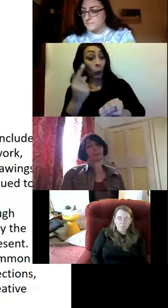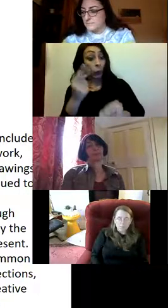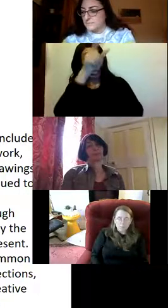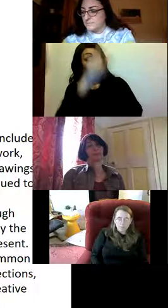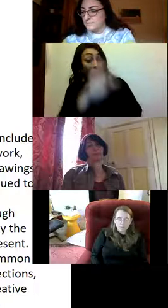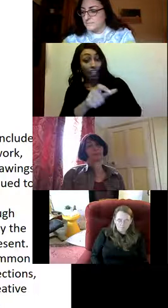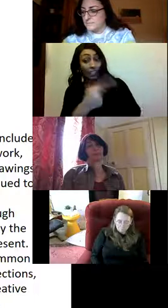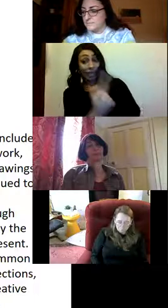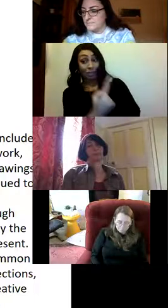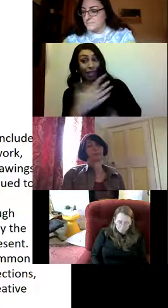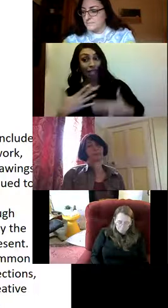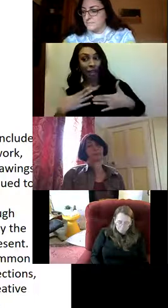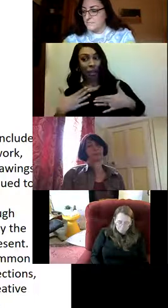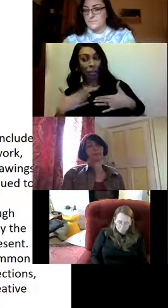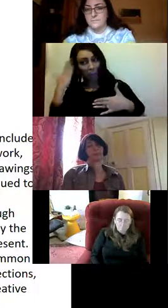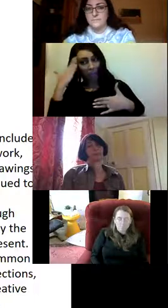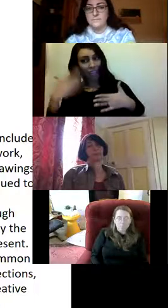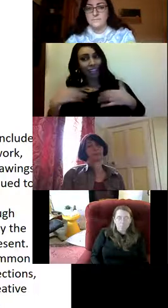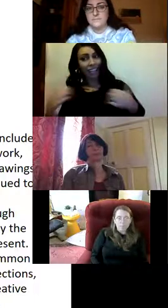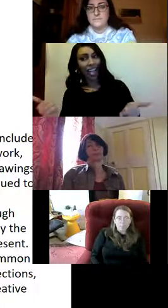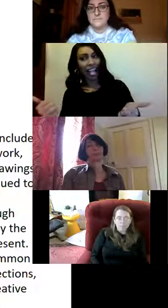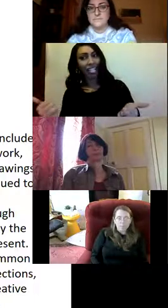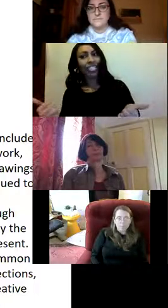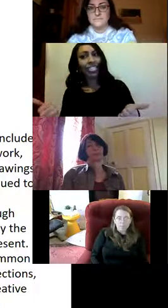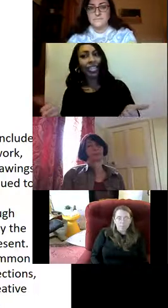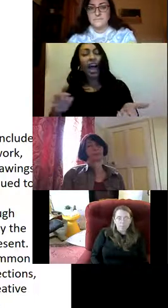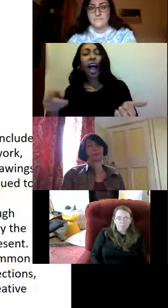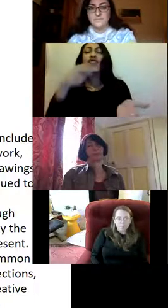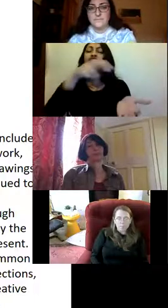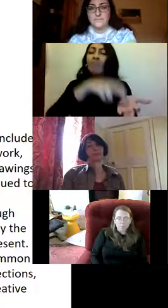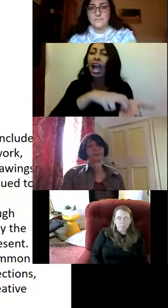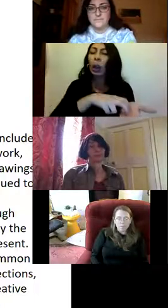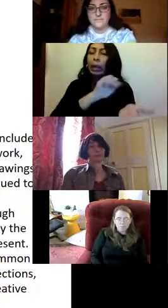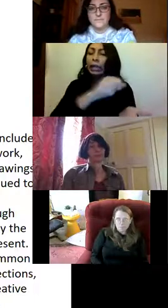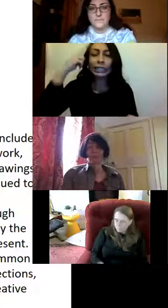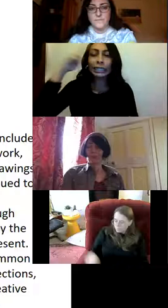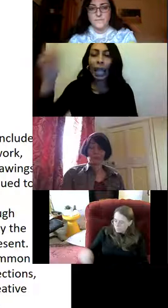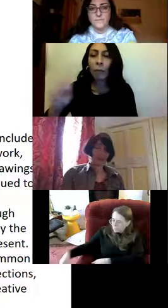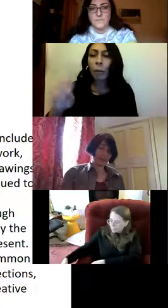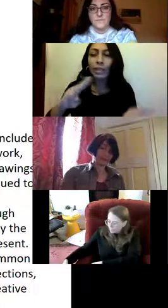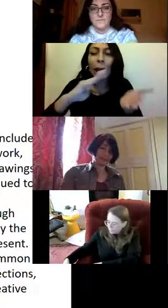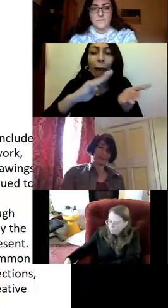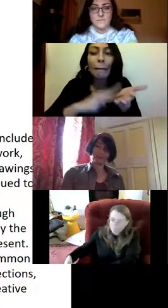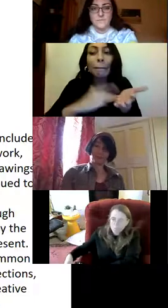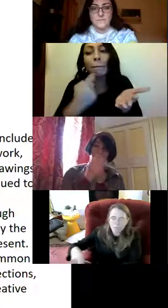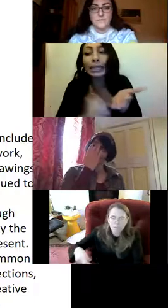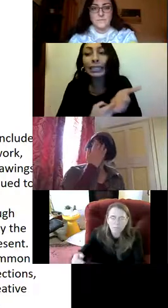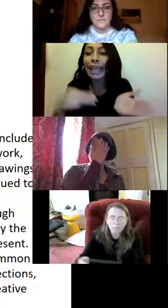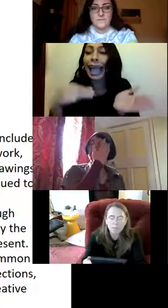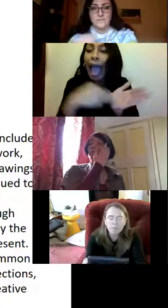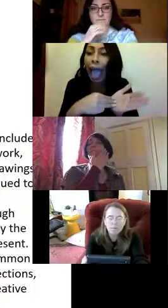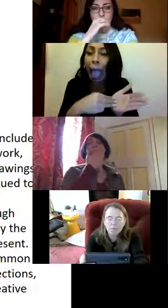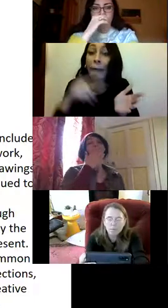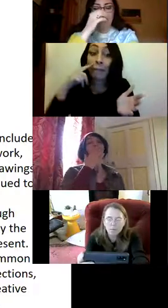in the records is just known as Mr. M. But it's actually a really beautiful bird's eye view of